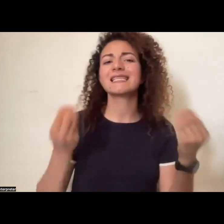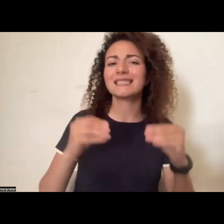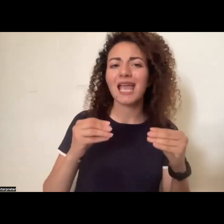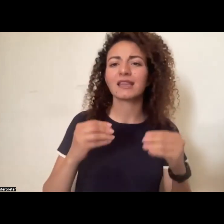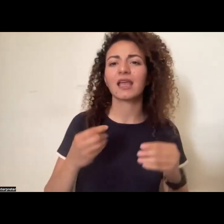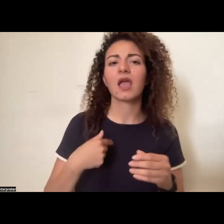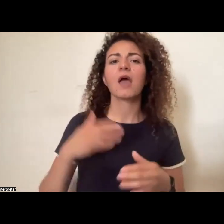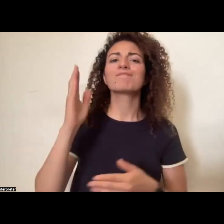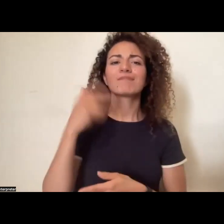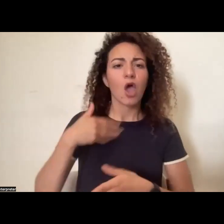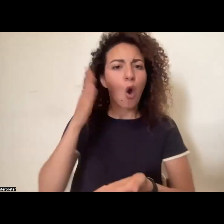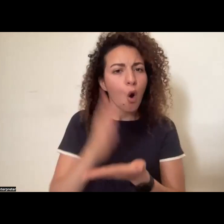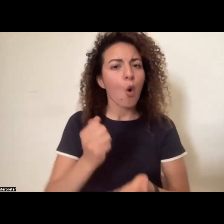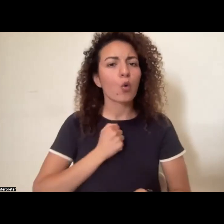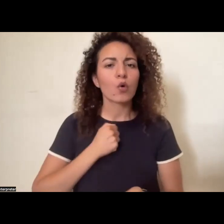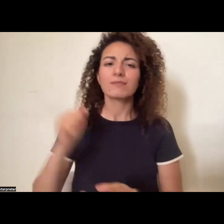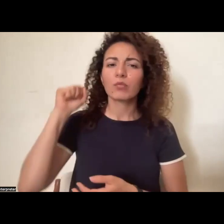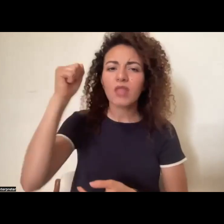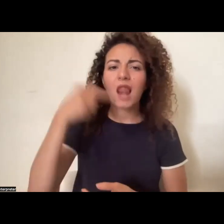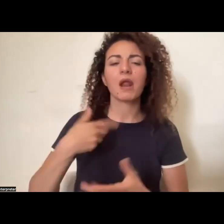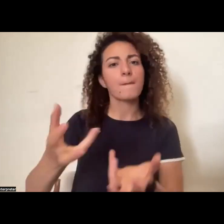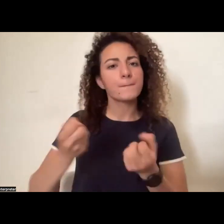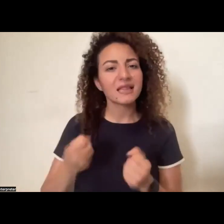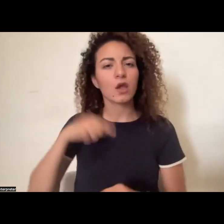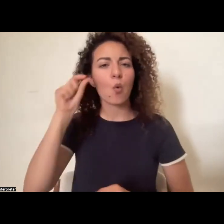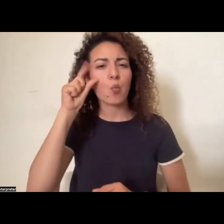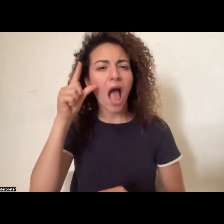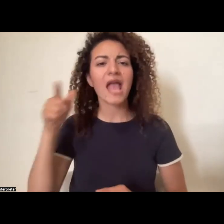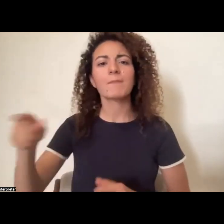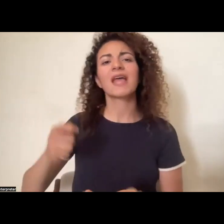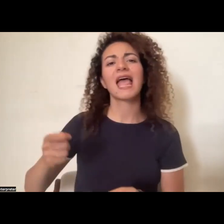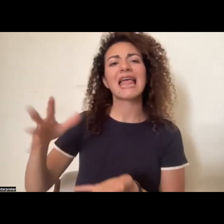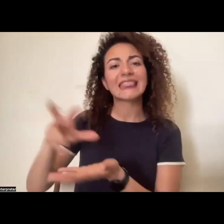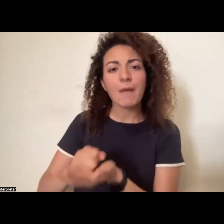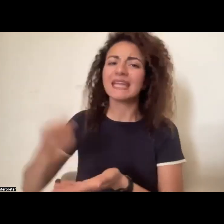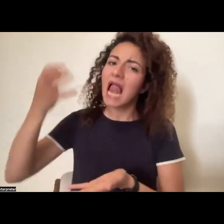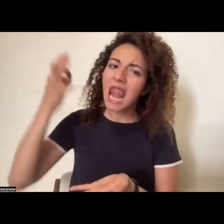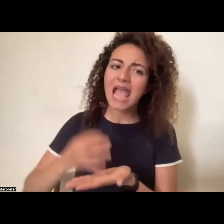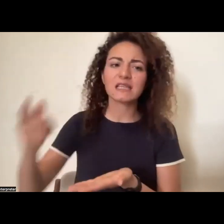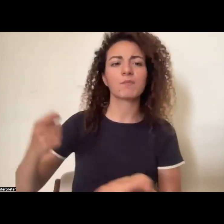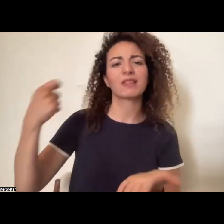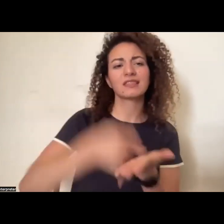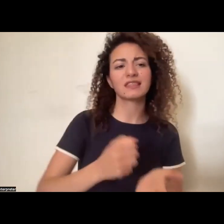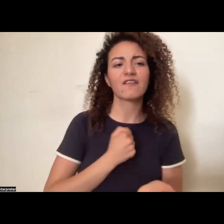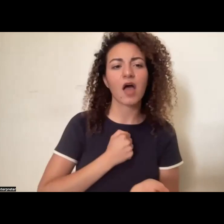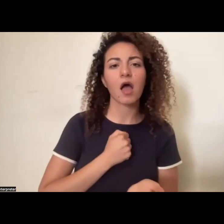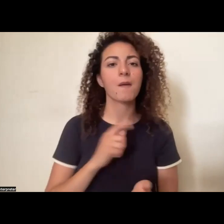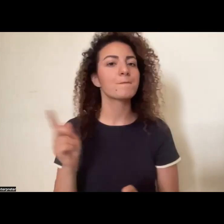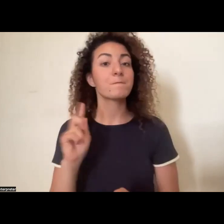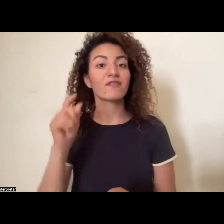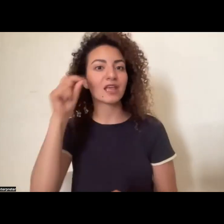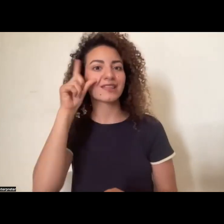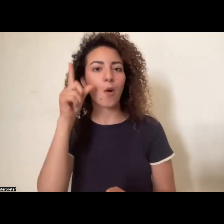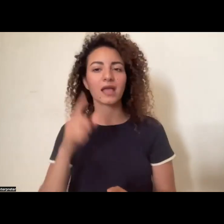to become a right, and to be aware of whether the insurance, be it public or private, covers their case from the onset when